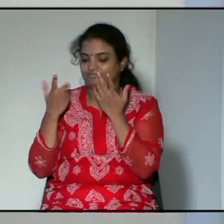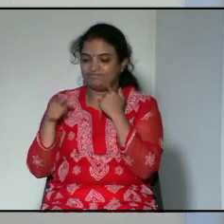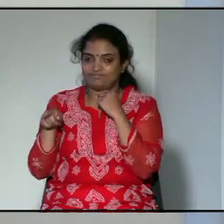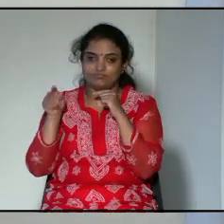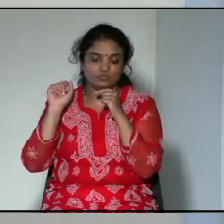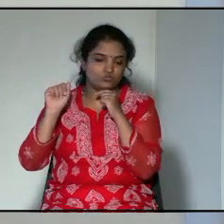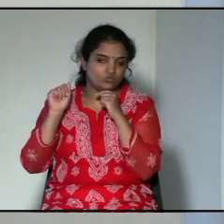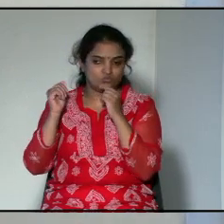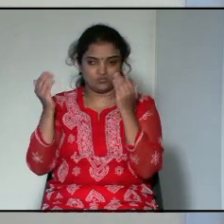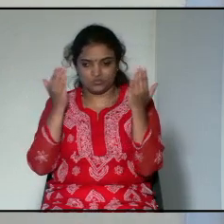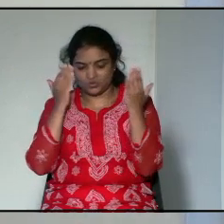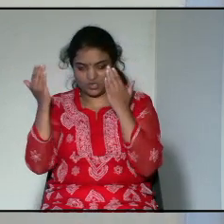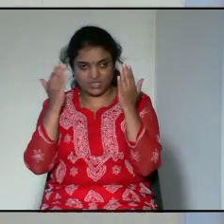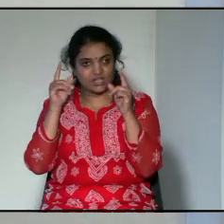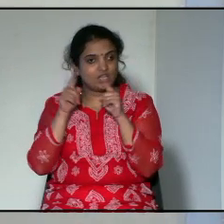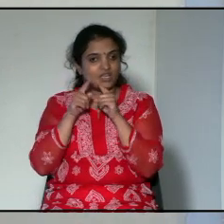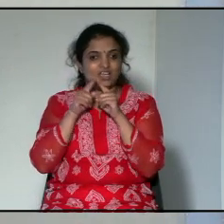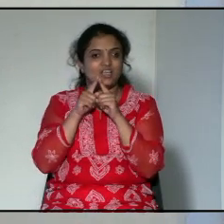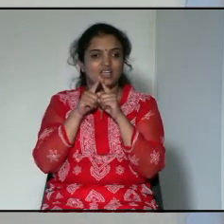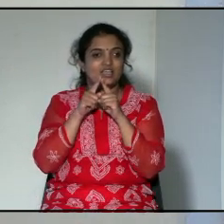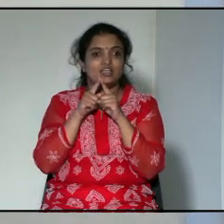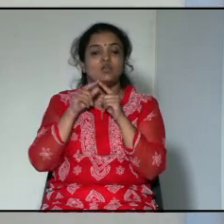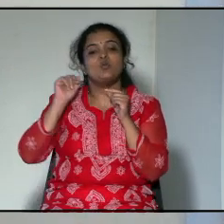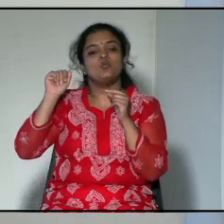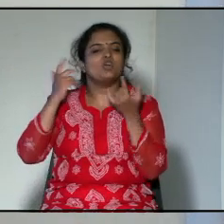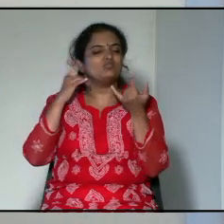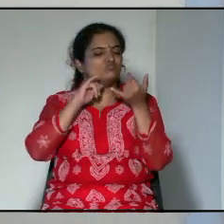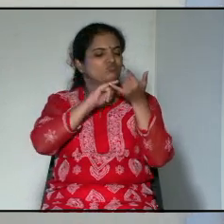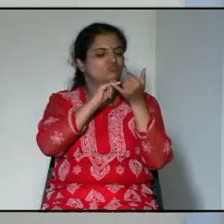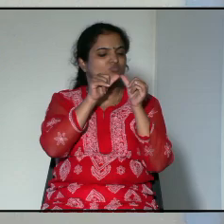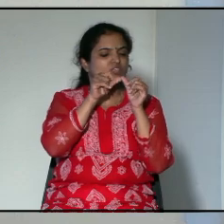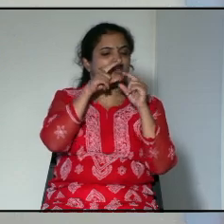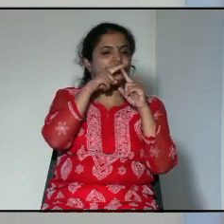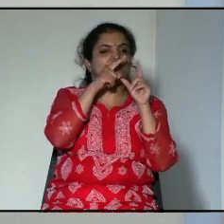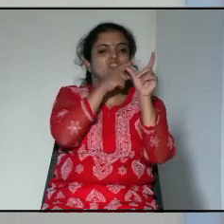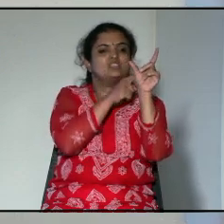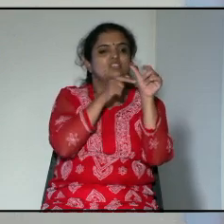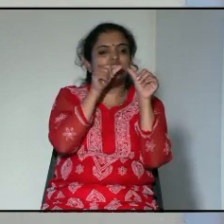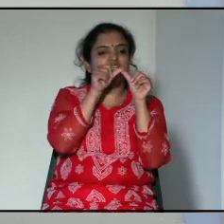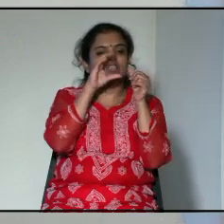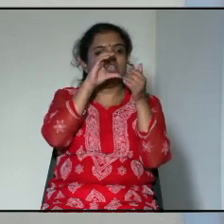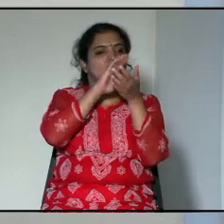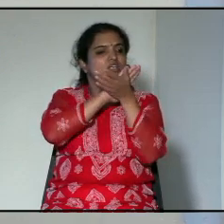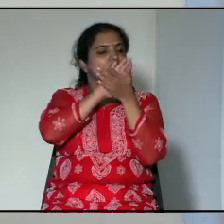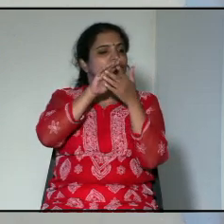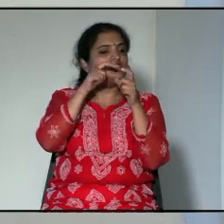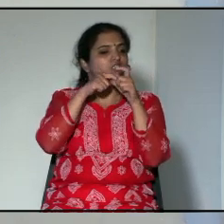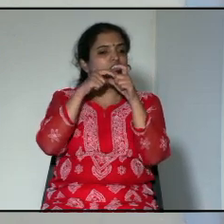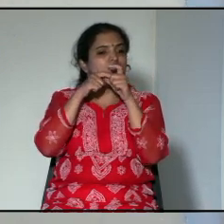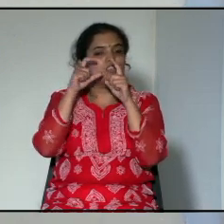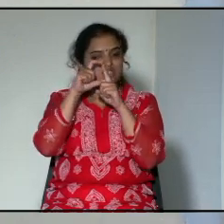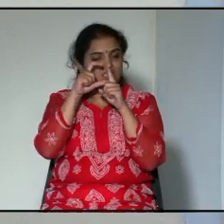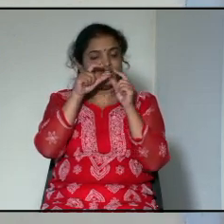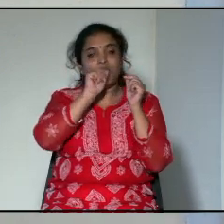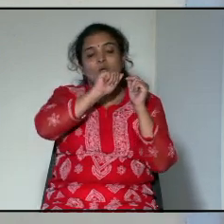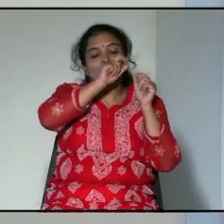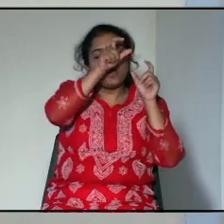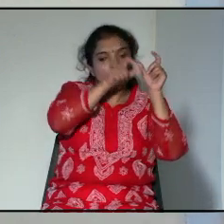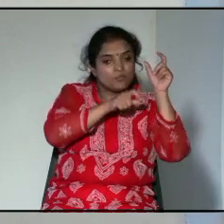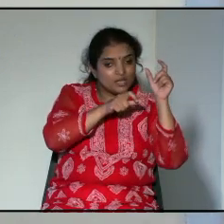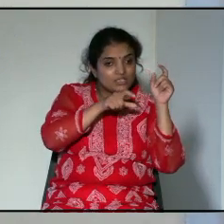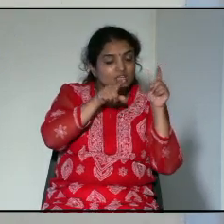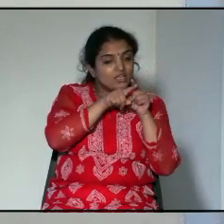Satyajit Ray's Pratidwandi and Mrinal Sen's interview, by the presence in the city of the French filmmaker Louis